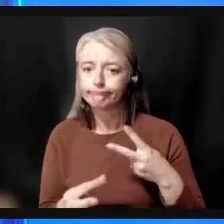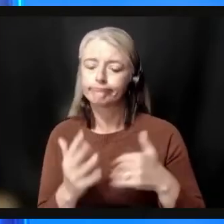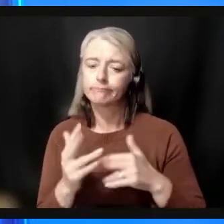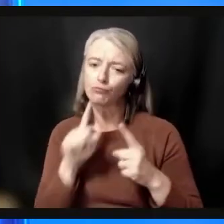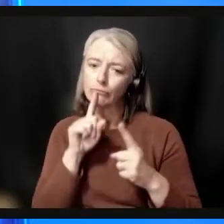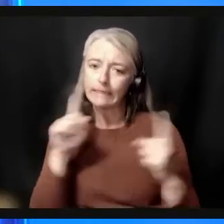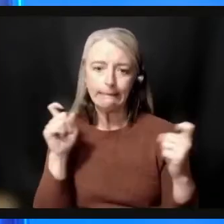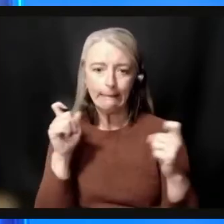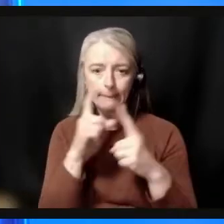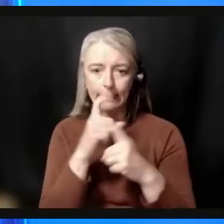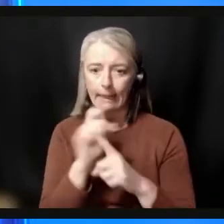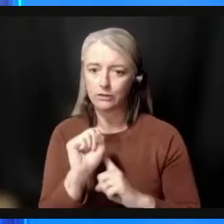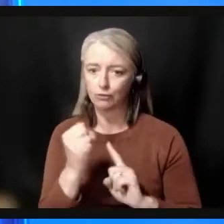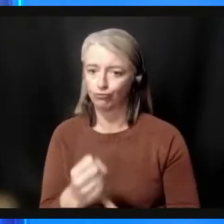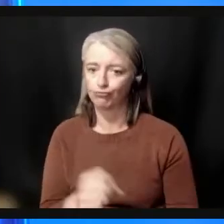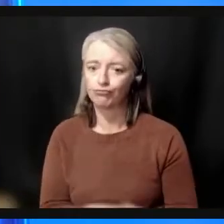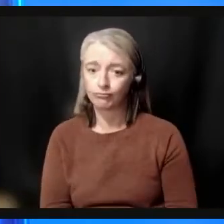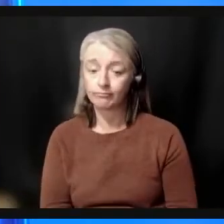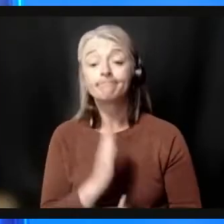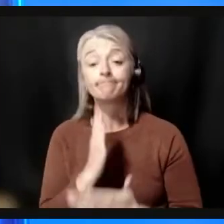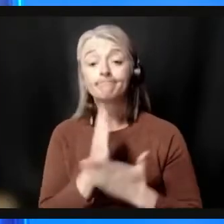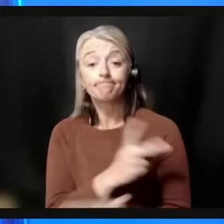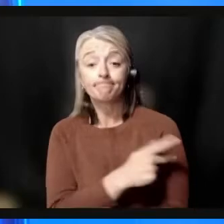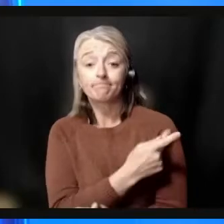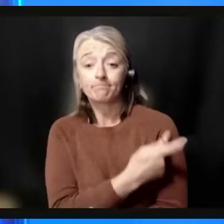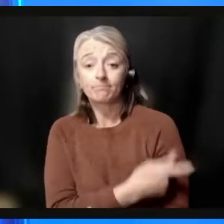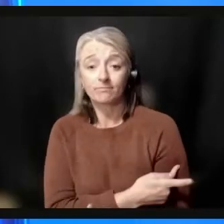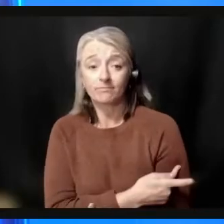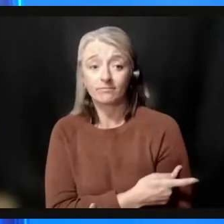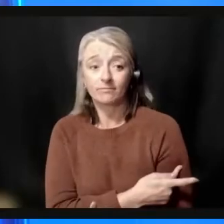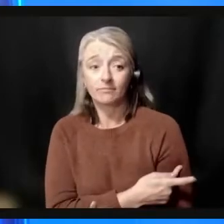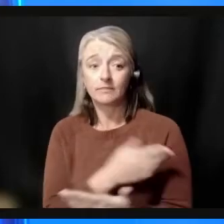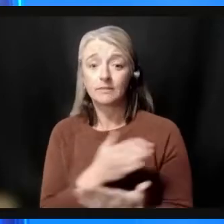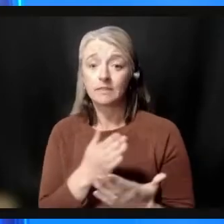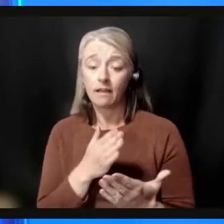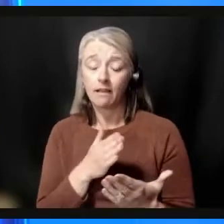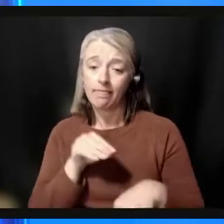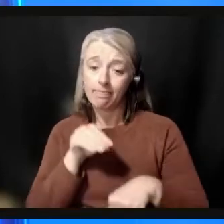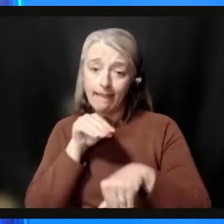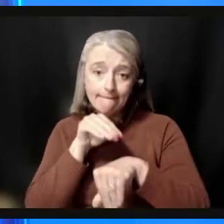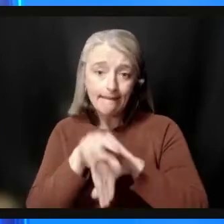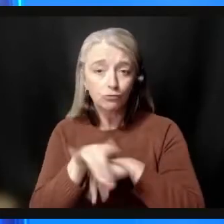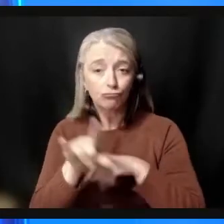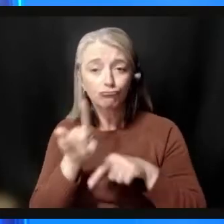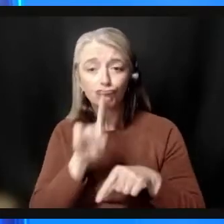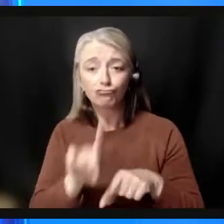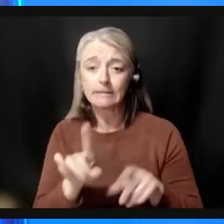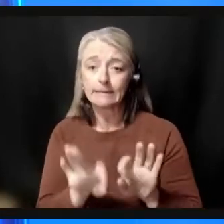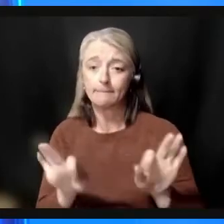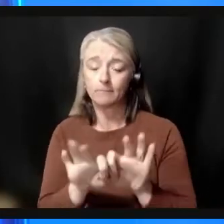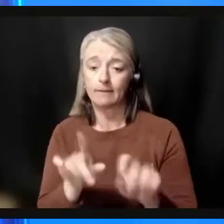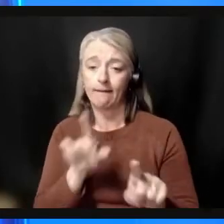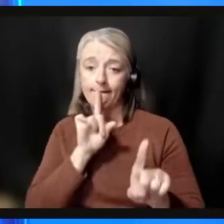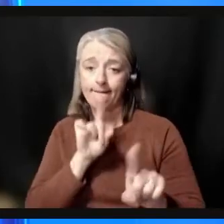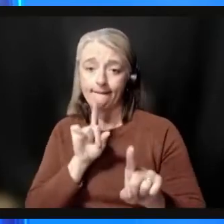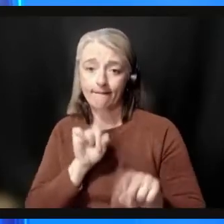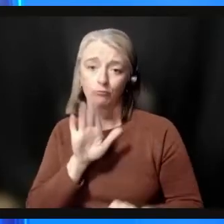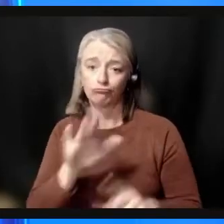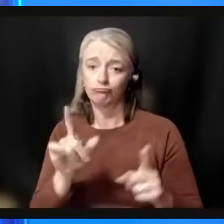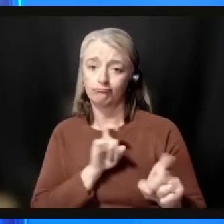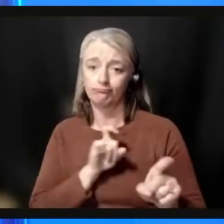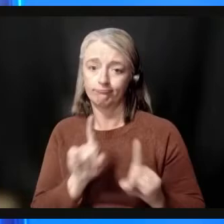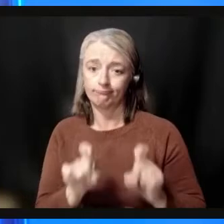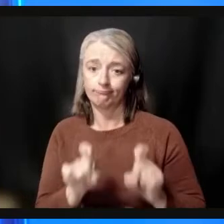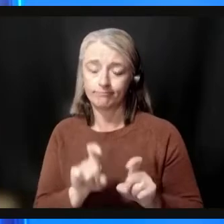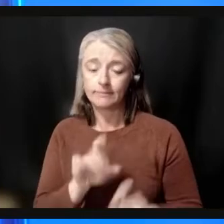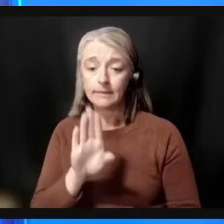cases. But for some patients, that upfront genetic counseling is really important as well to answer a lot of the questions that Becky had, because